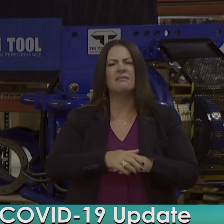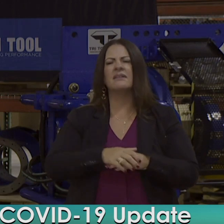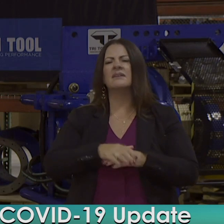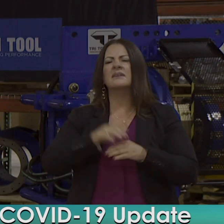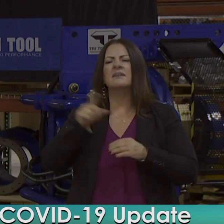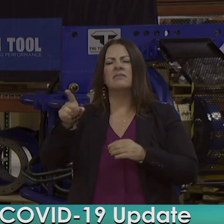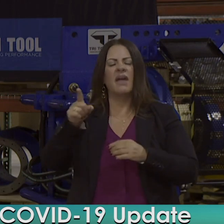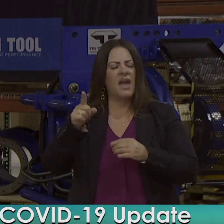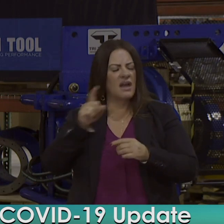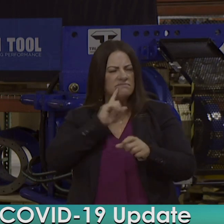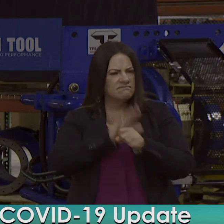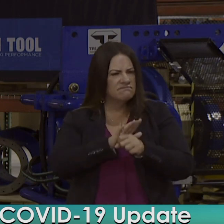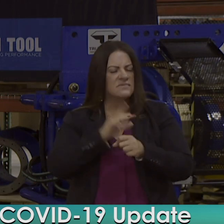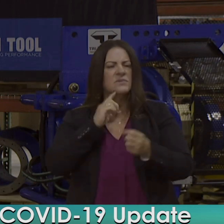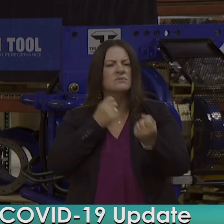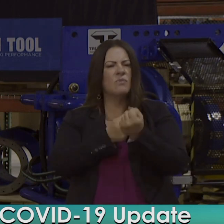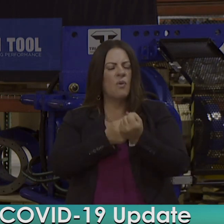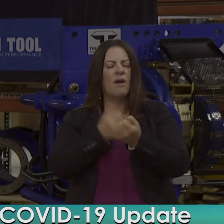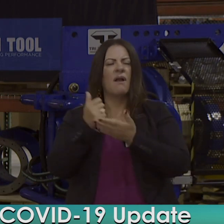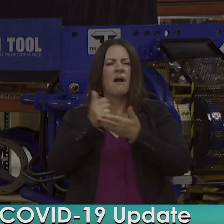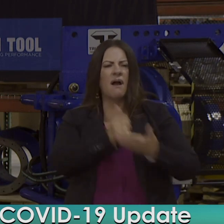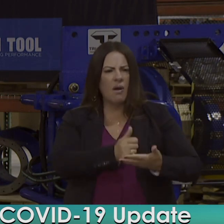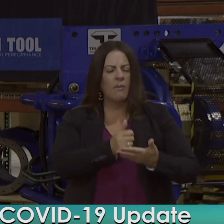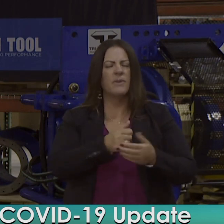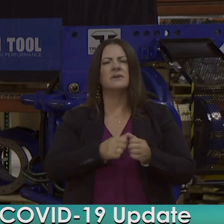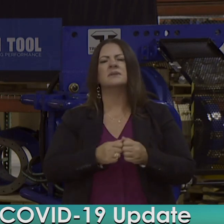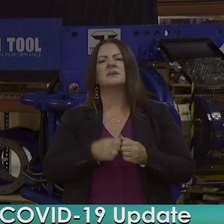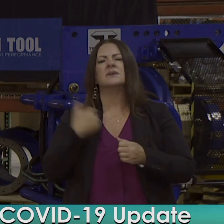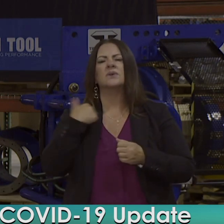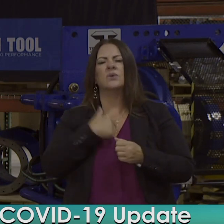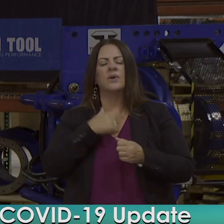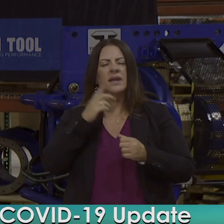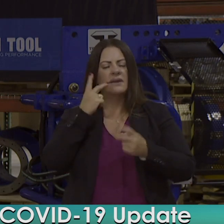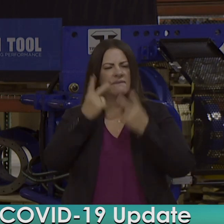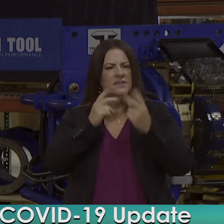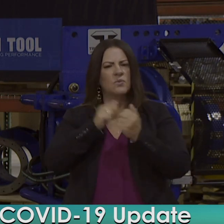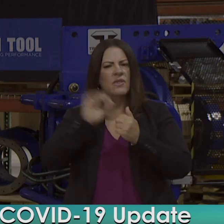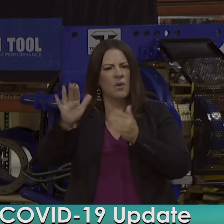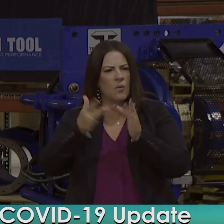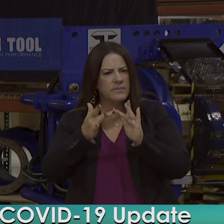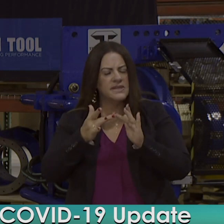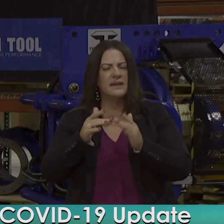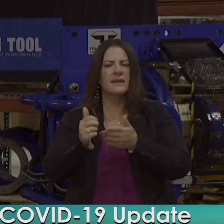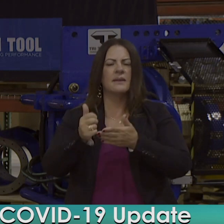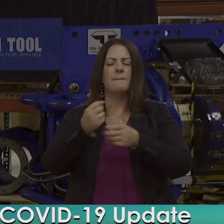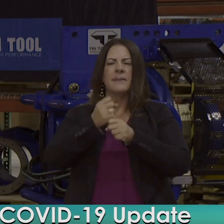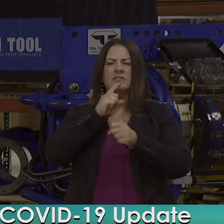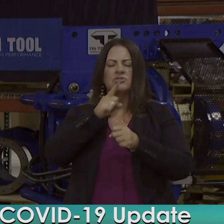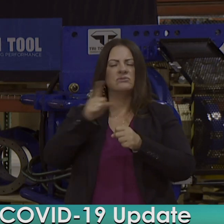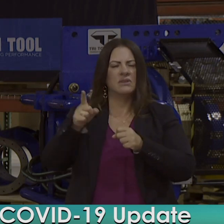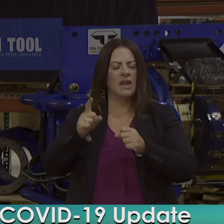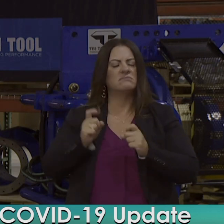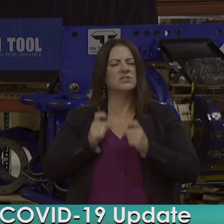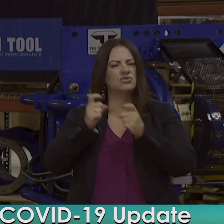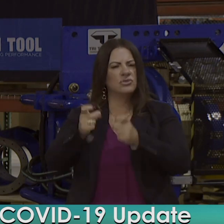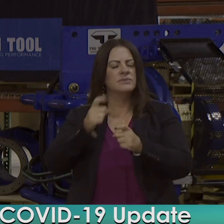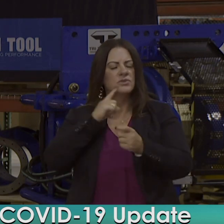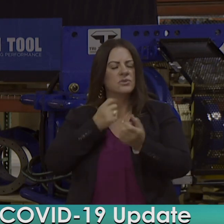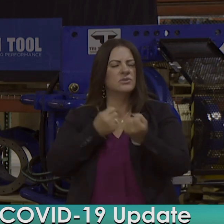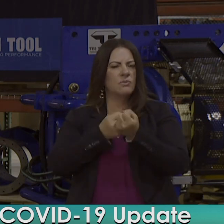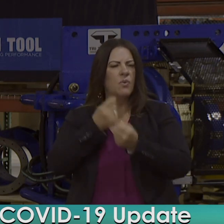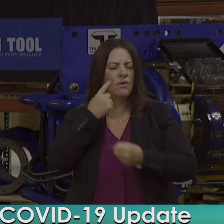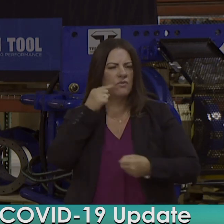their resources to make this work very well in the background. So when you're visiting that website, it's going to be through the good works that Autodesk and Intel have